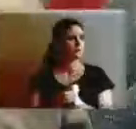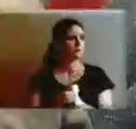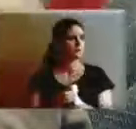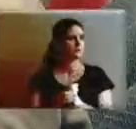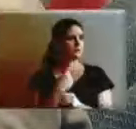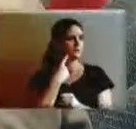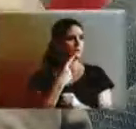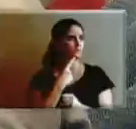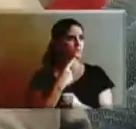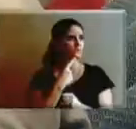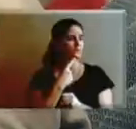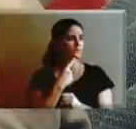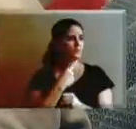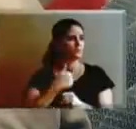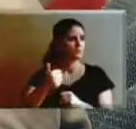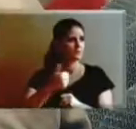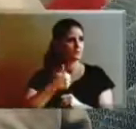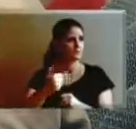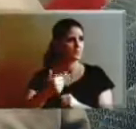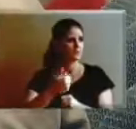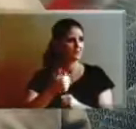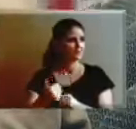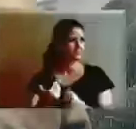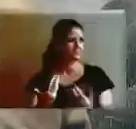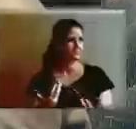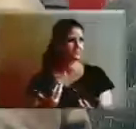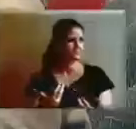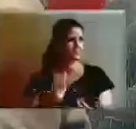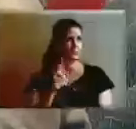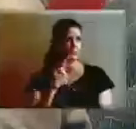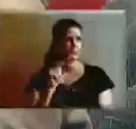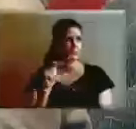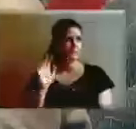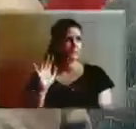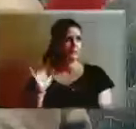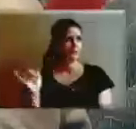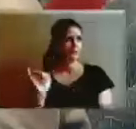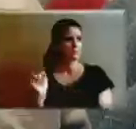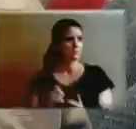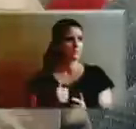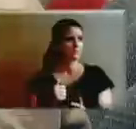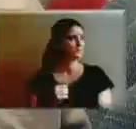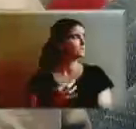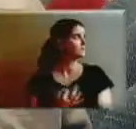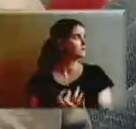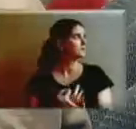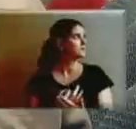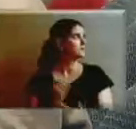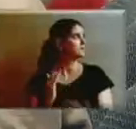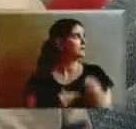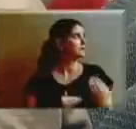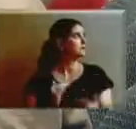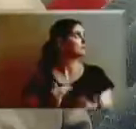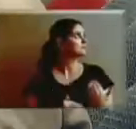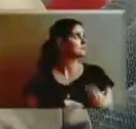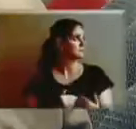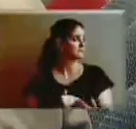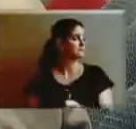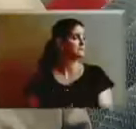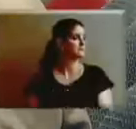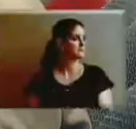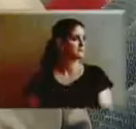way. So, and the 2.5 could also come out of fund balance, but you do have to be careful. It